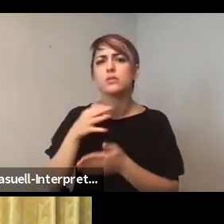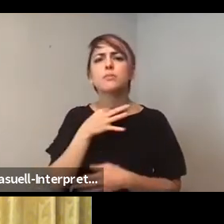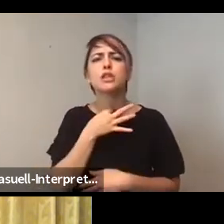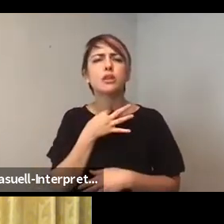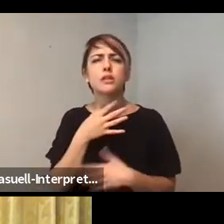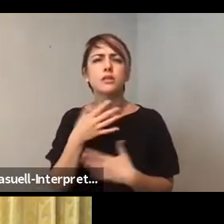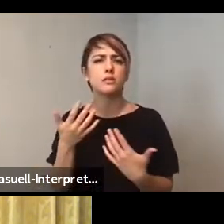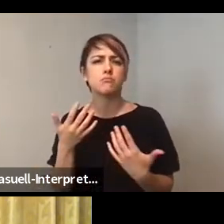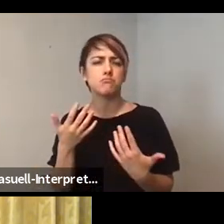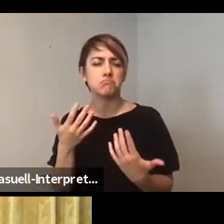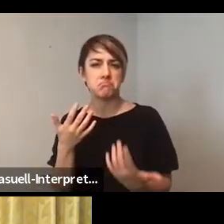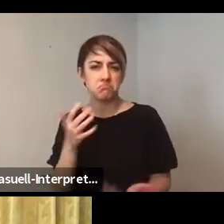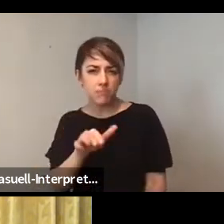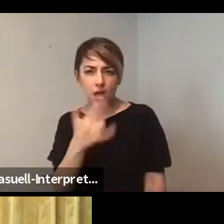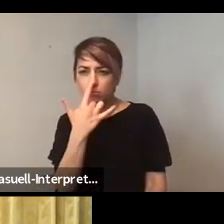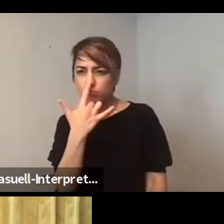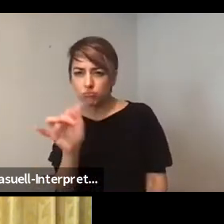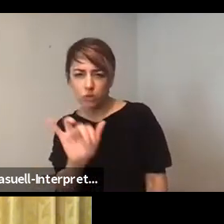structured? Did you,